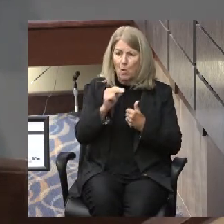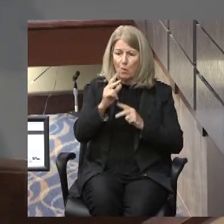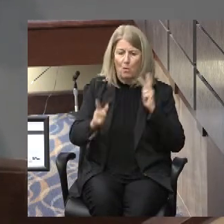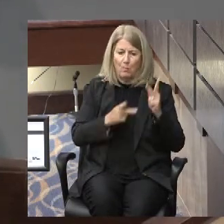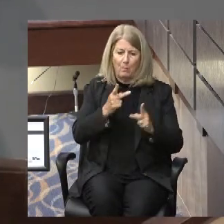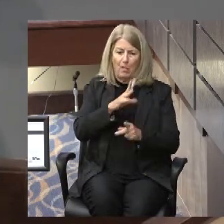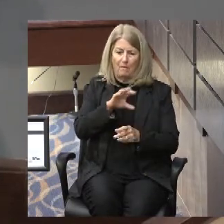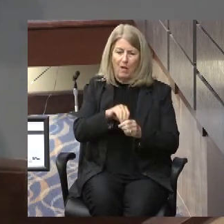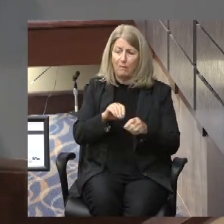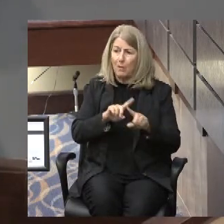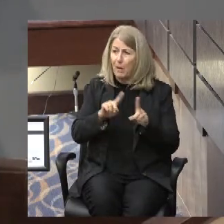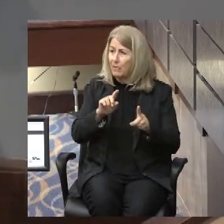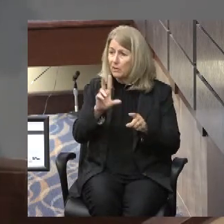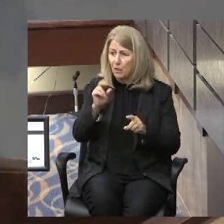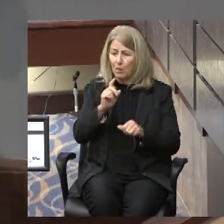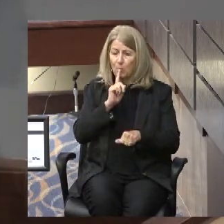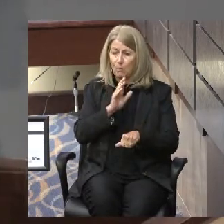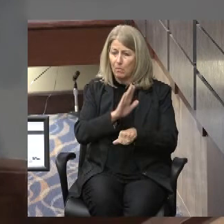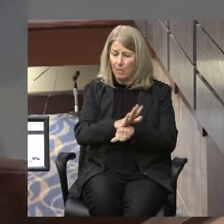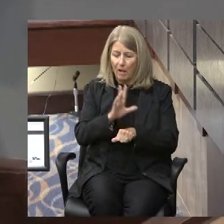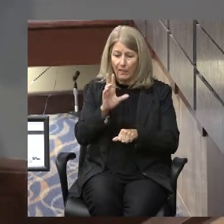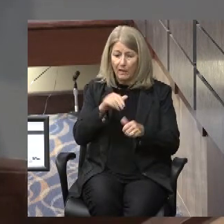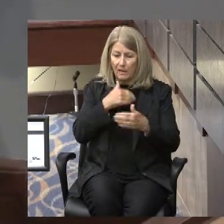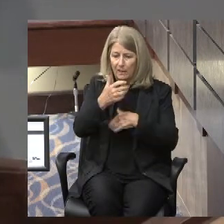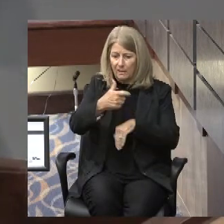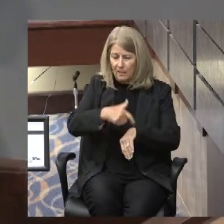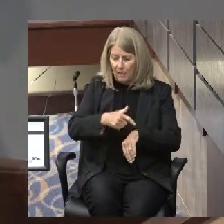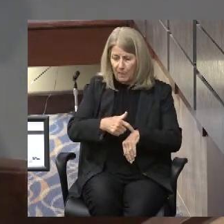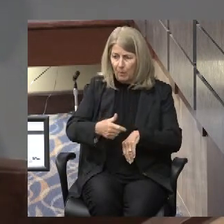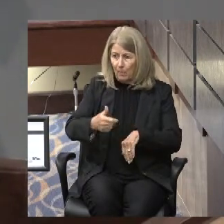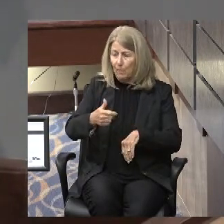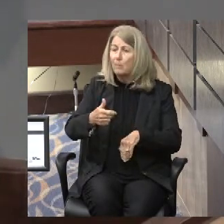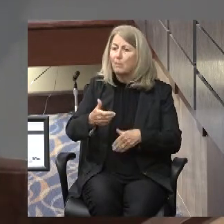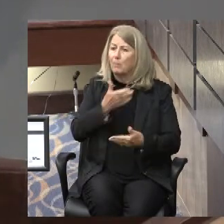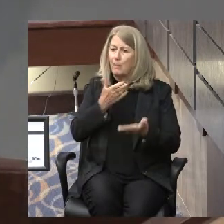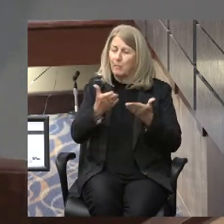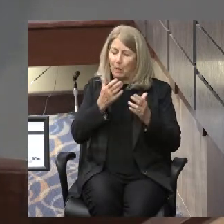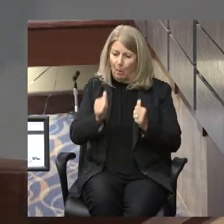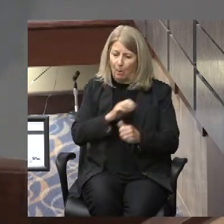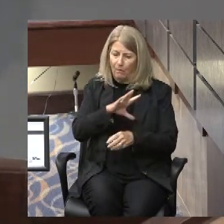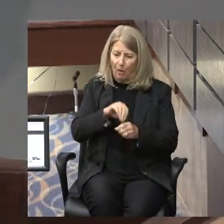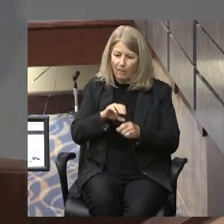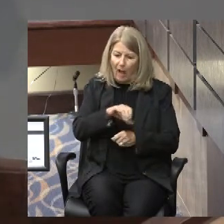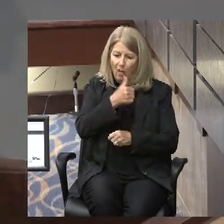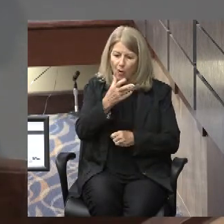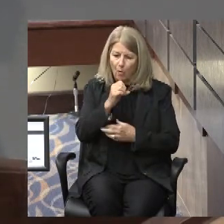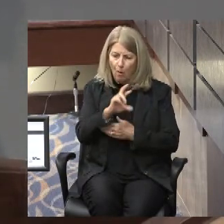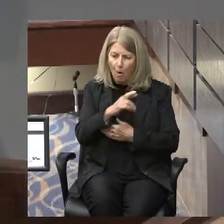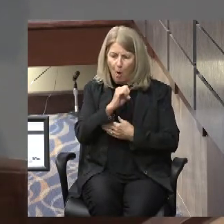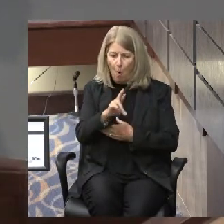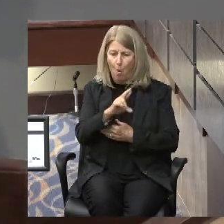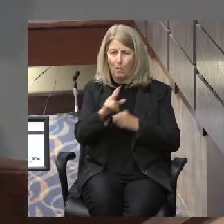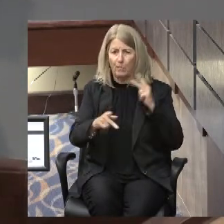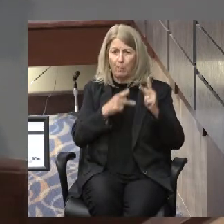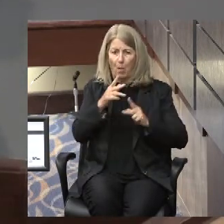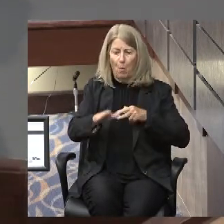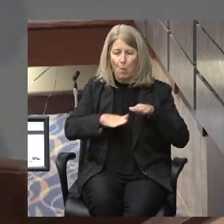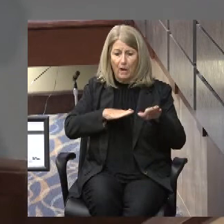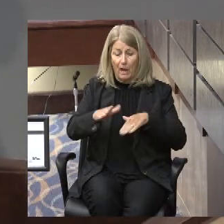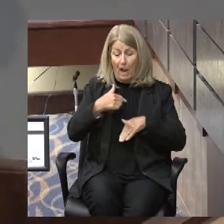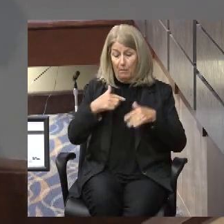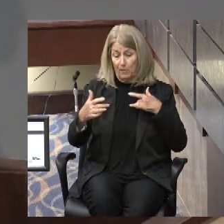no guarantee that the next time this happens, it will not involve another car or pedestrians. I am particularly concerned